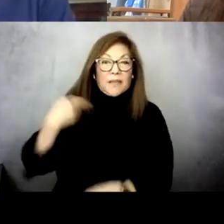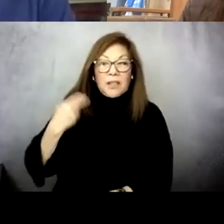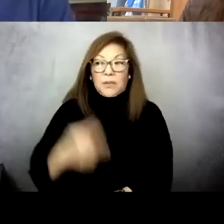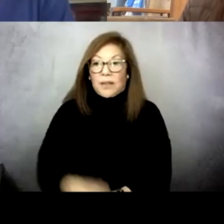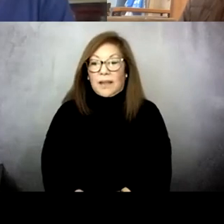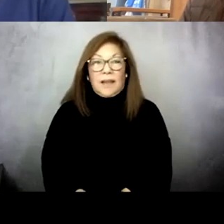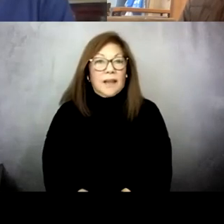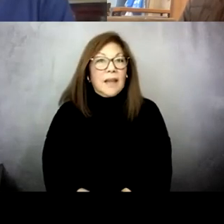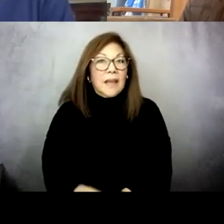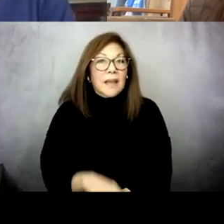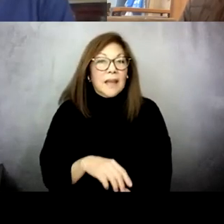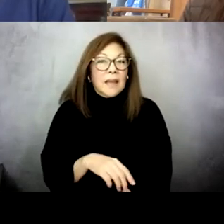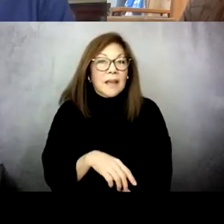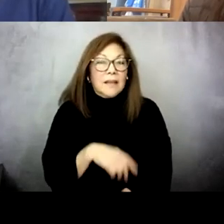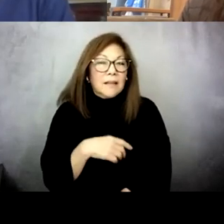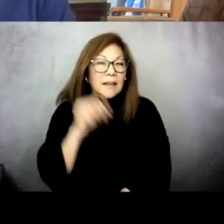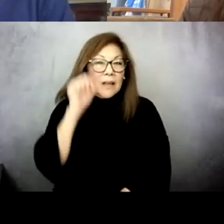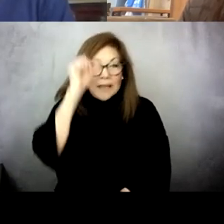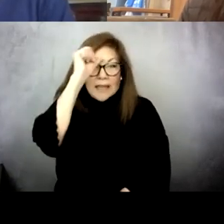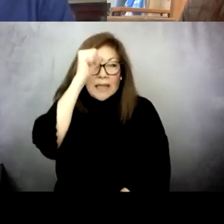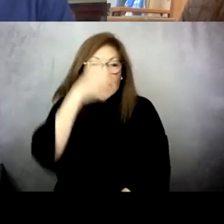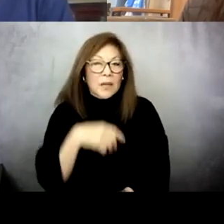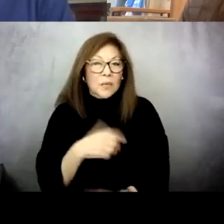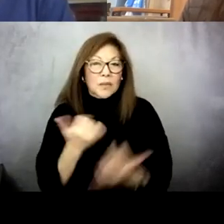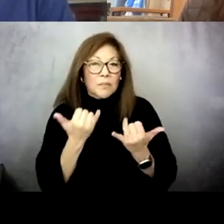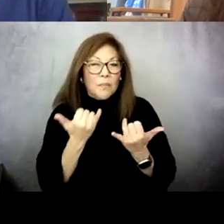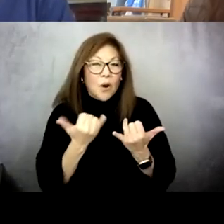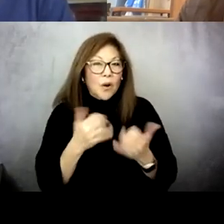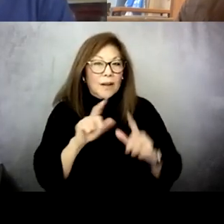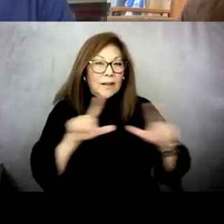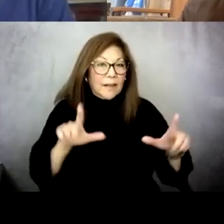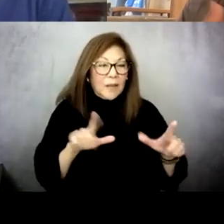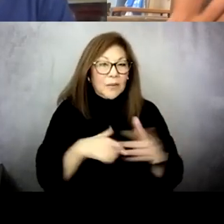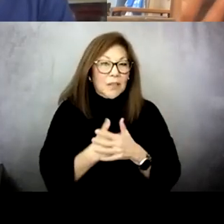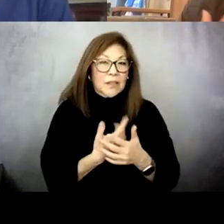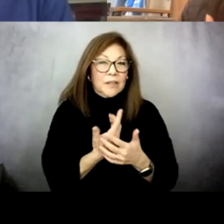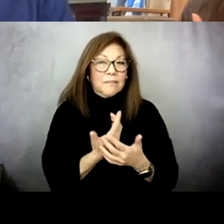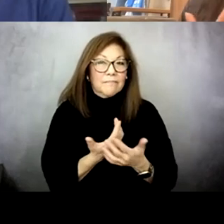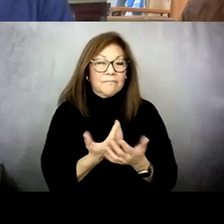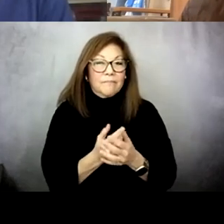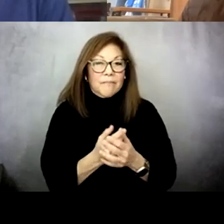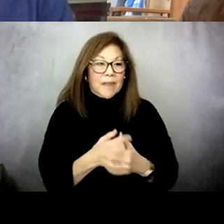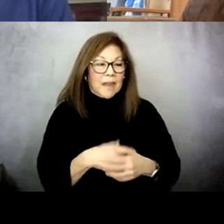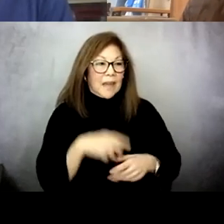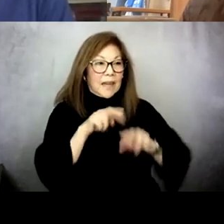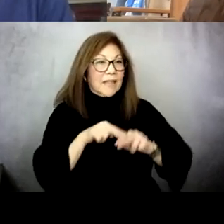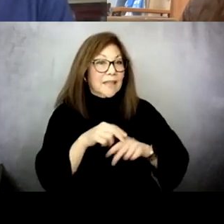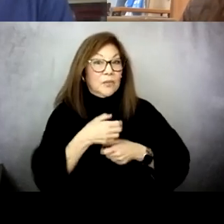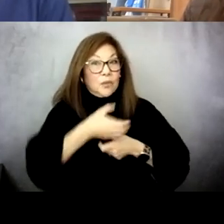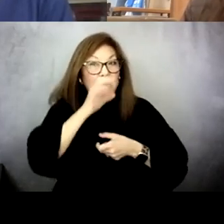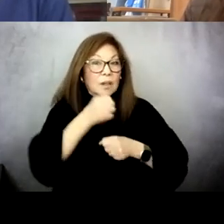Hindi was a modern language that was invented 70 years ago, and I almost, like, spat into my coffee. I was like, what? Like, you know, this, like, framing of